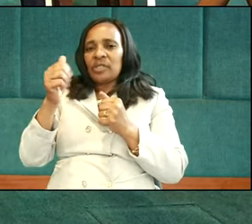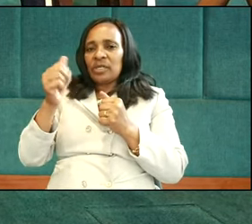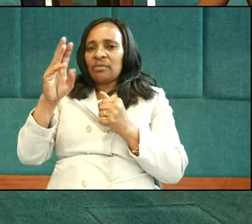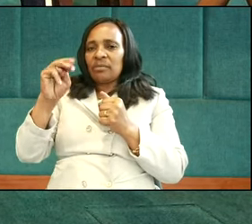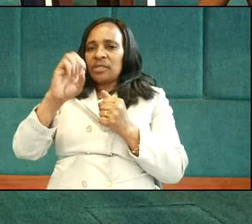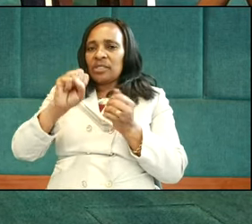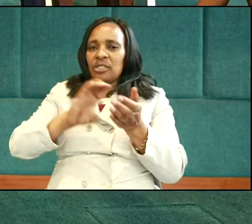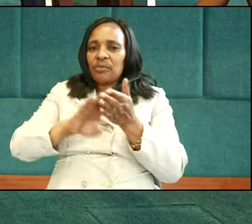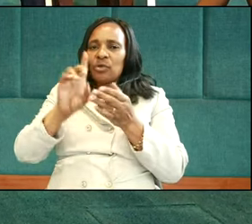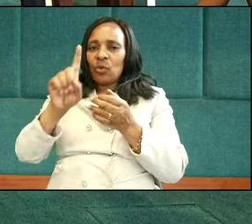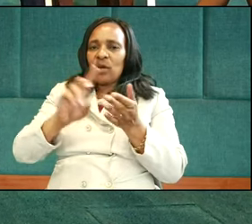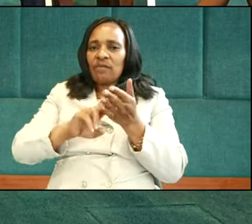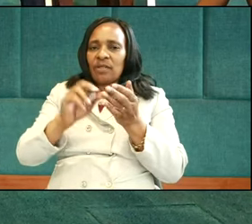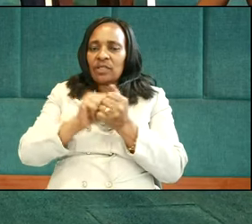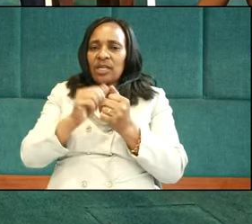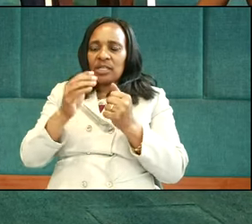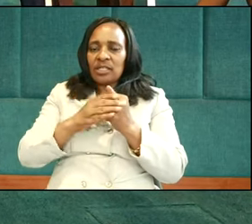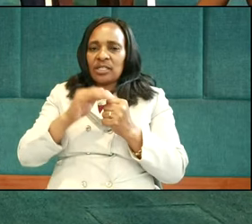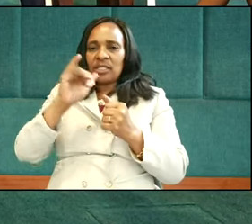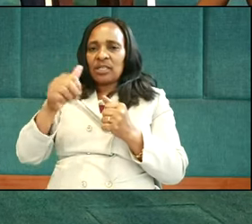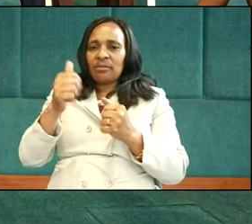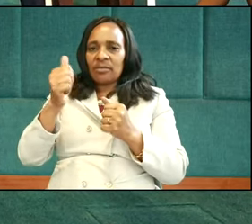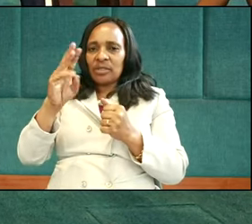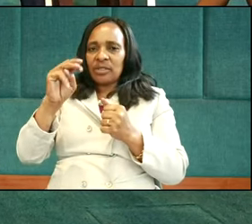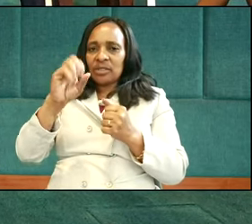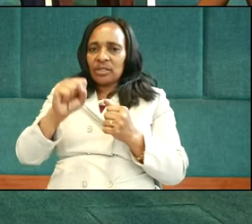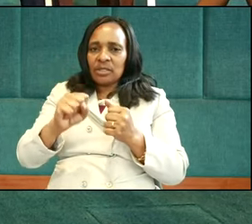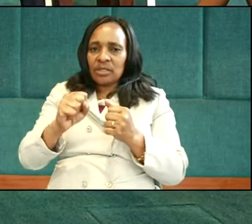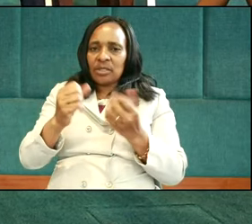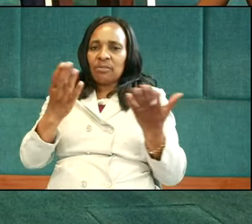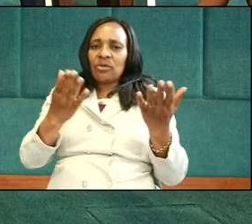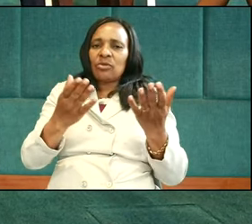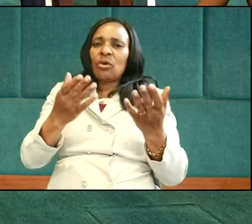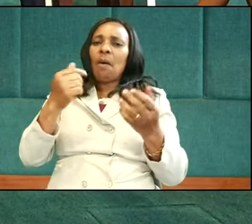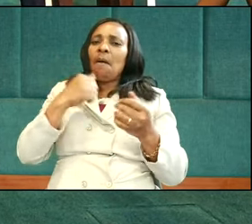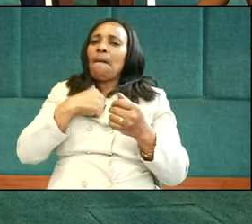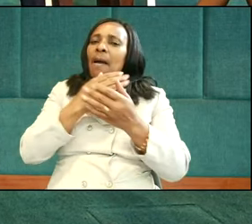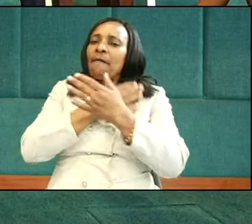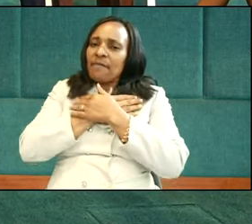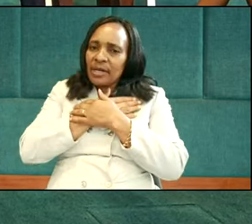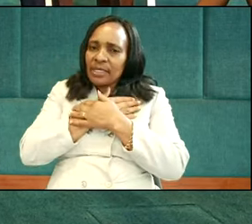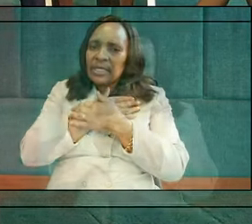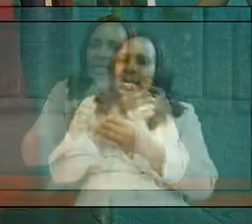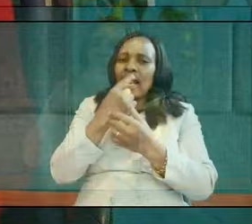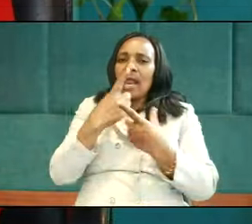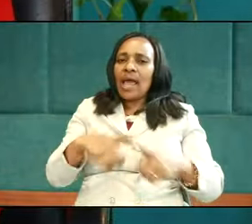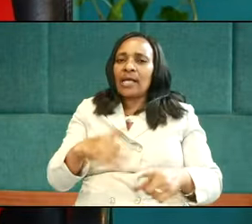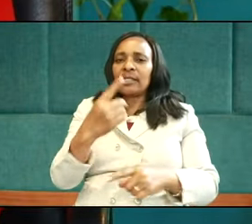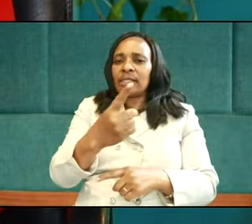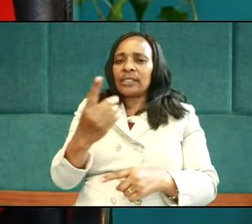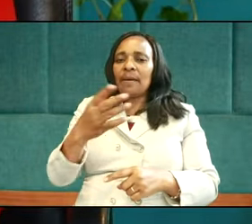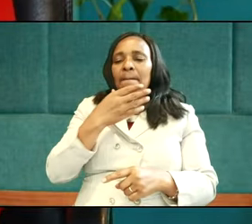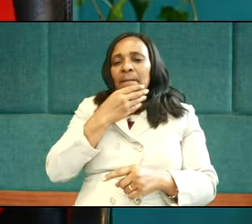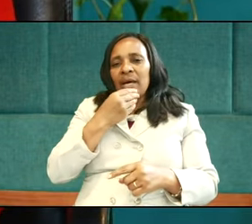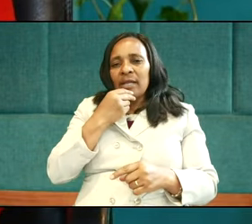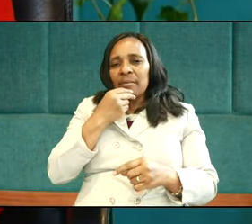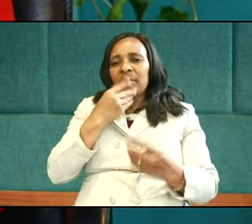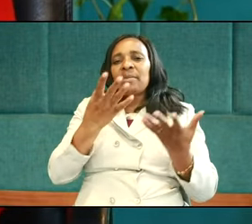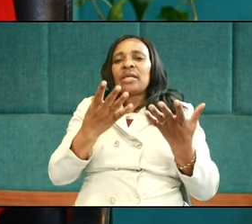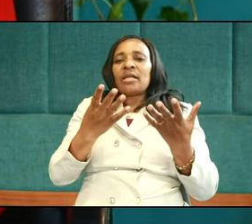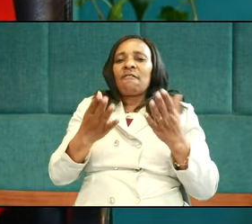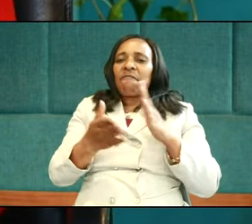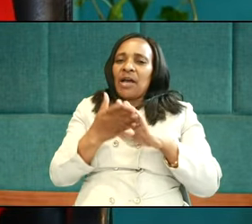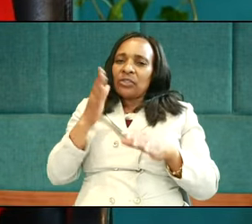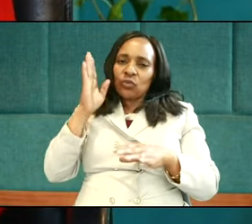James 1:19. So James tells us, "Wherefore, my beloved brethren, let every man be swift to hear, slow